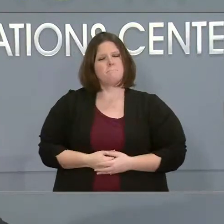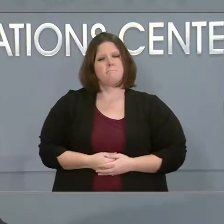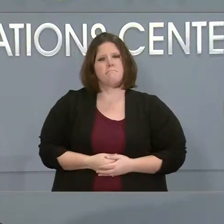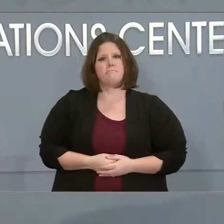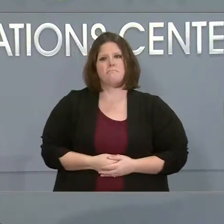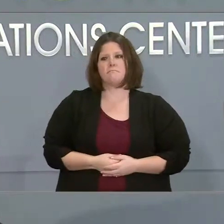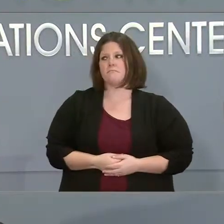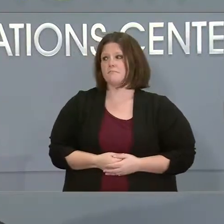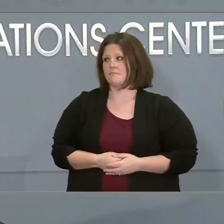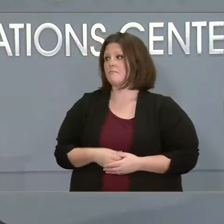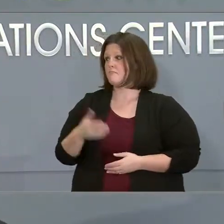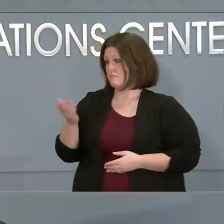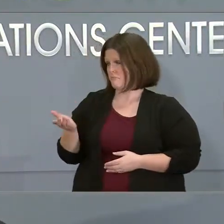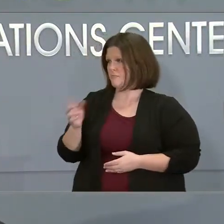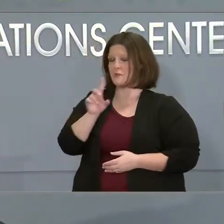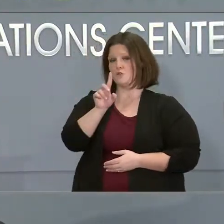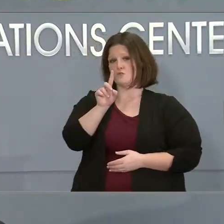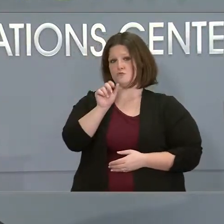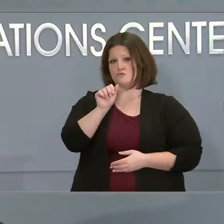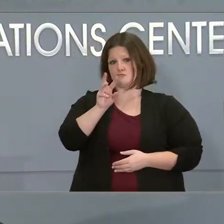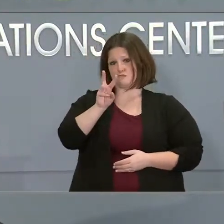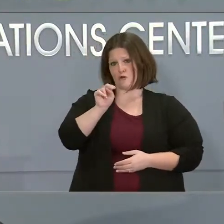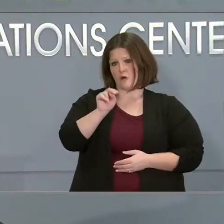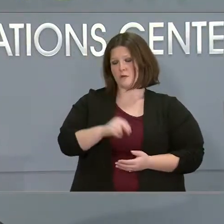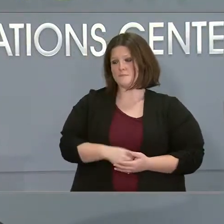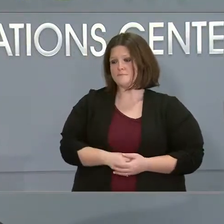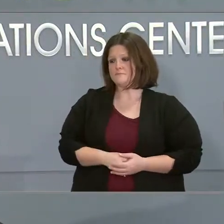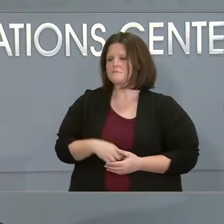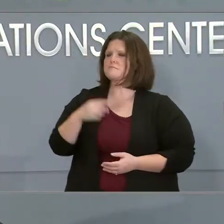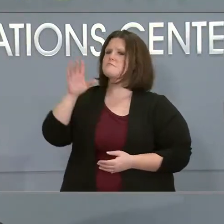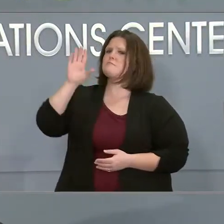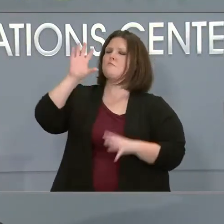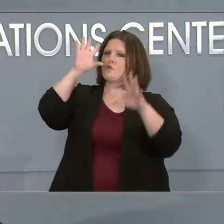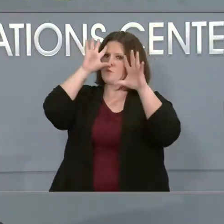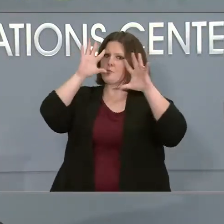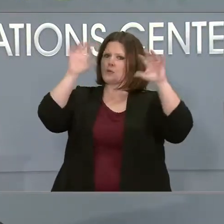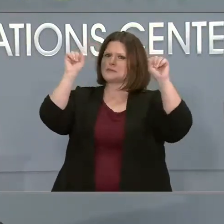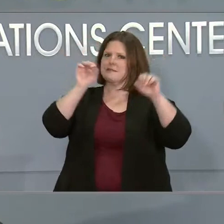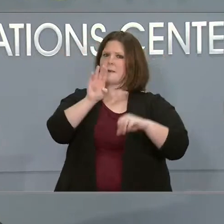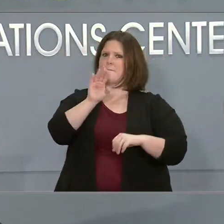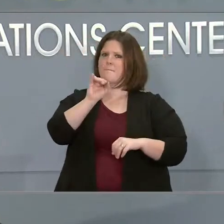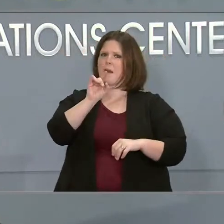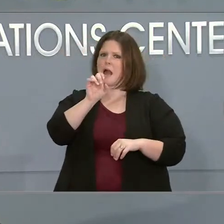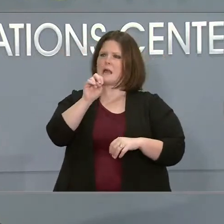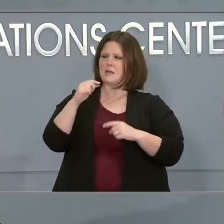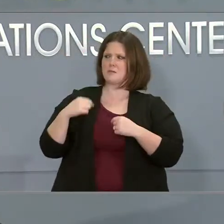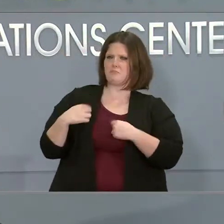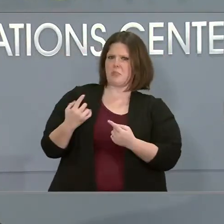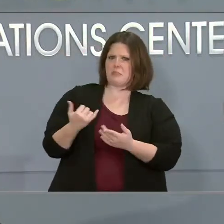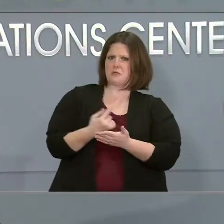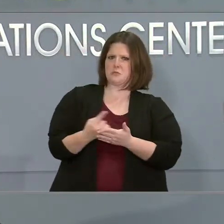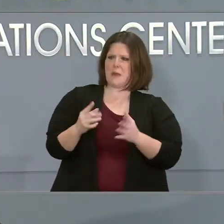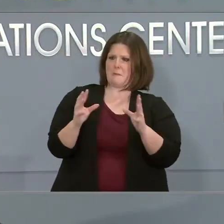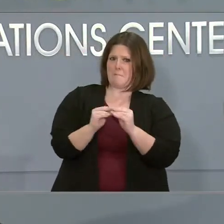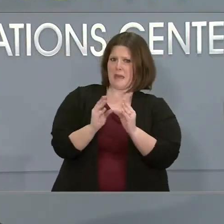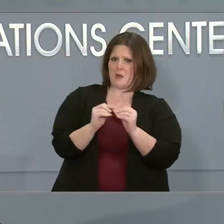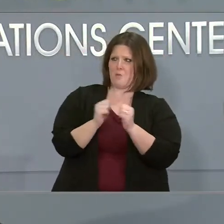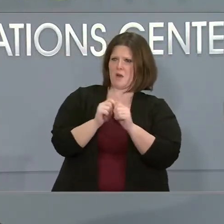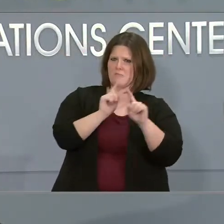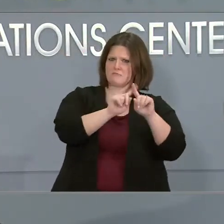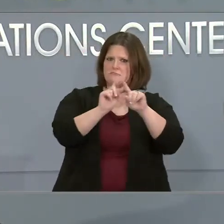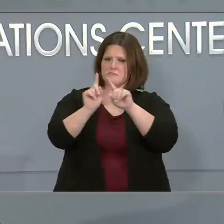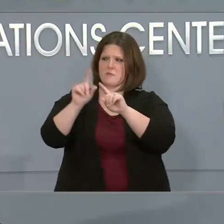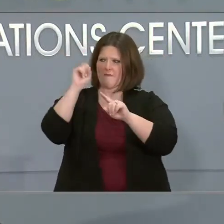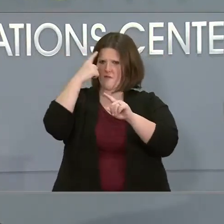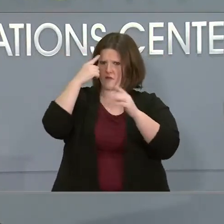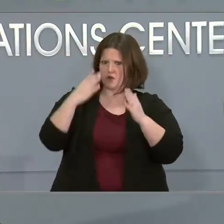Hey, Dawn. I understand President Biden was meeting with governors this week. Have you had that meeting yet? And what